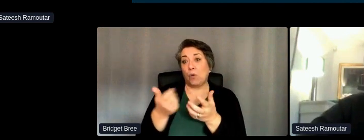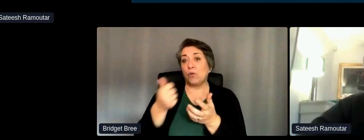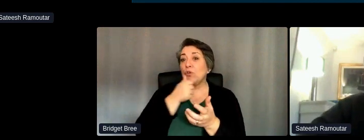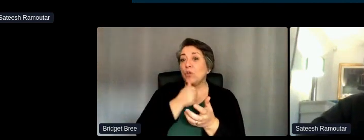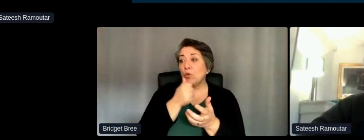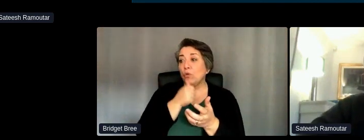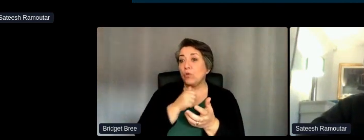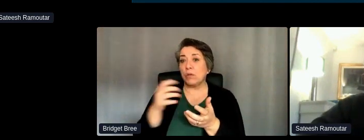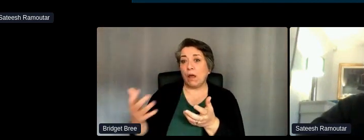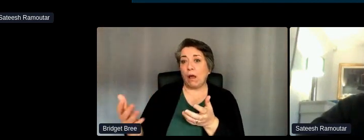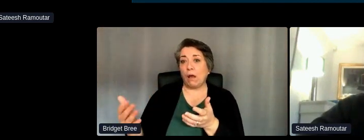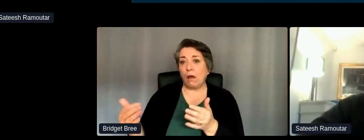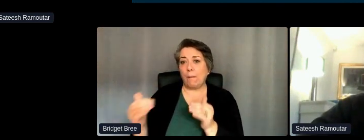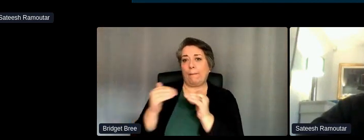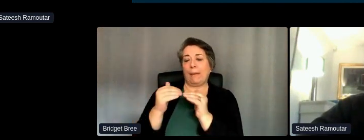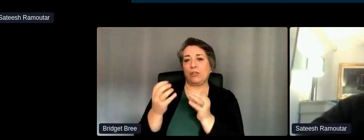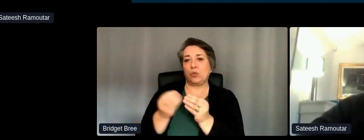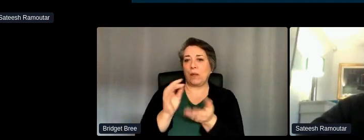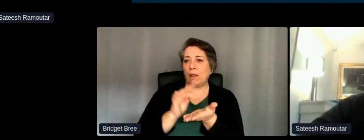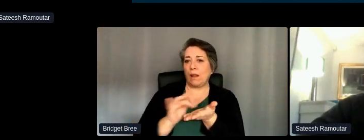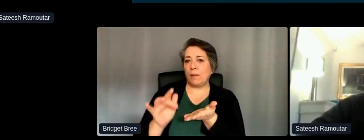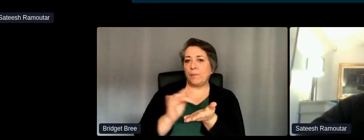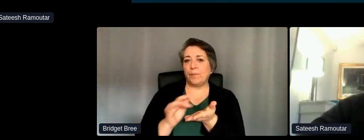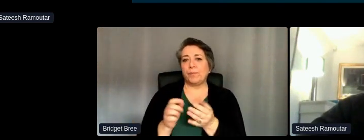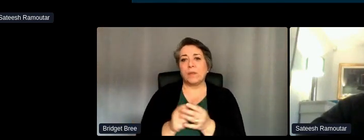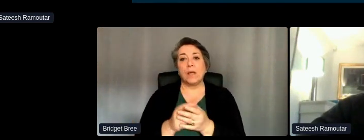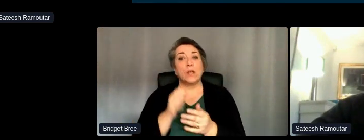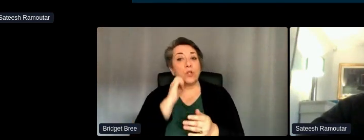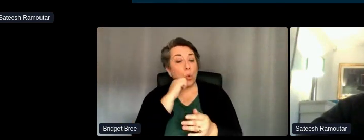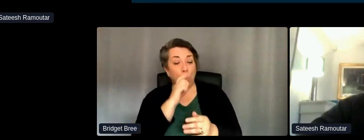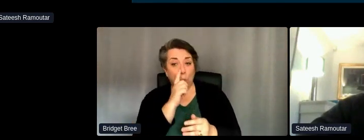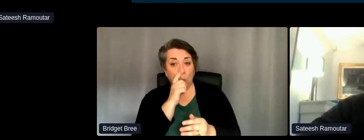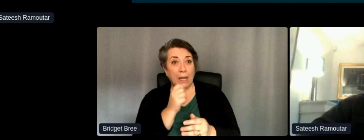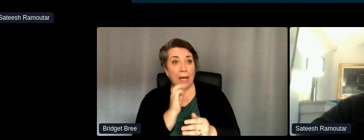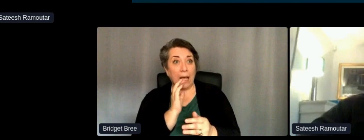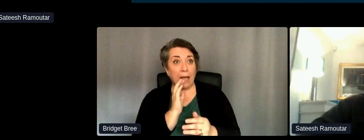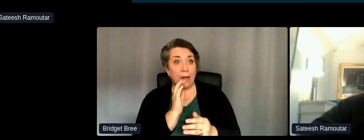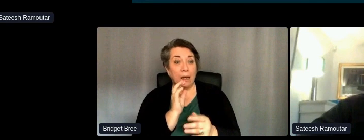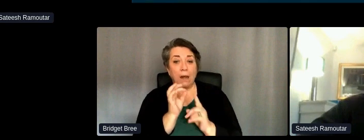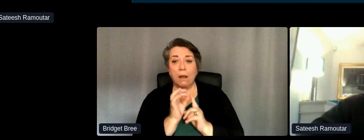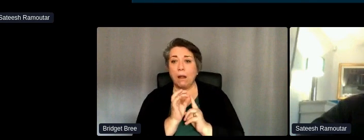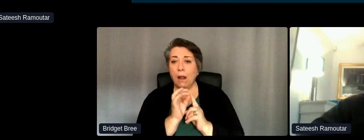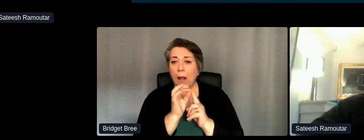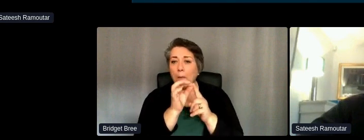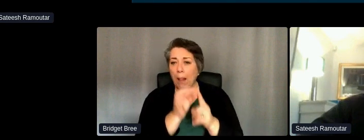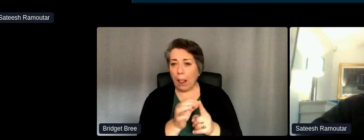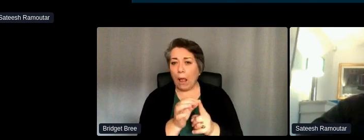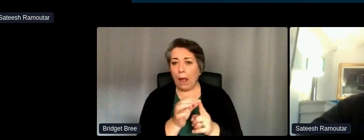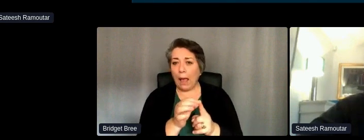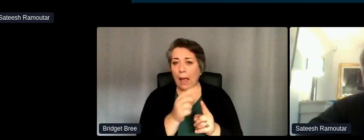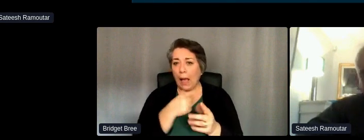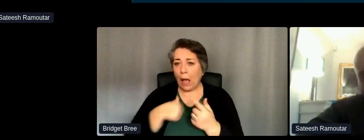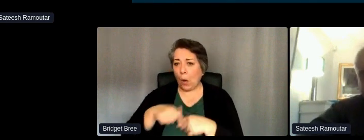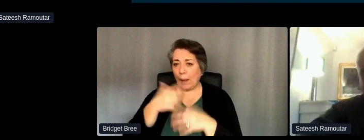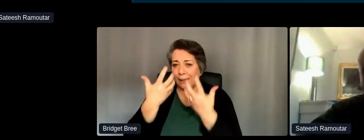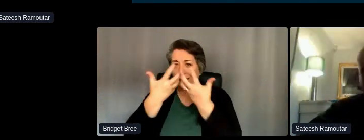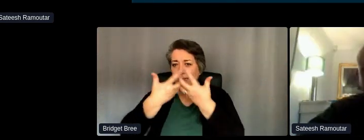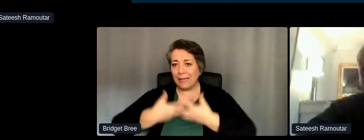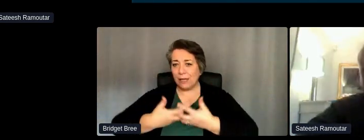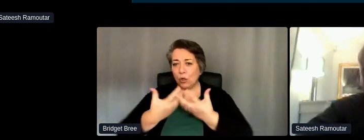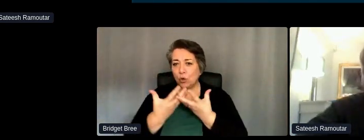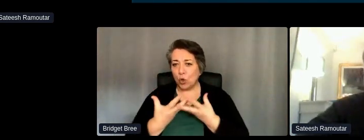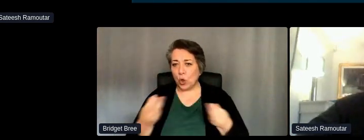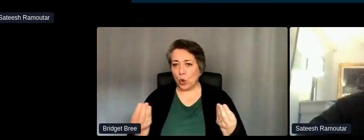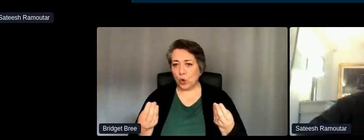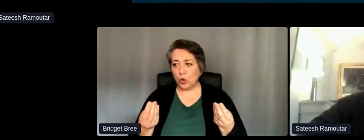the particular technical solutions that we have to that range of abilities. So it'll be a function of research and